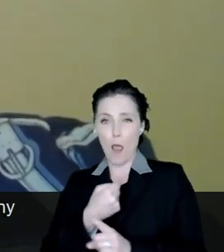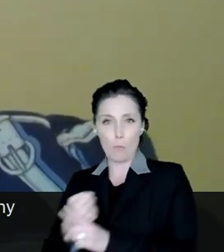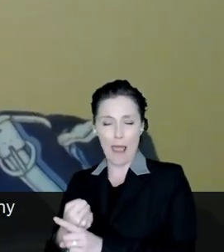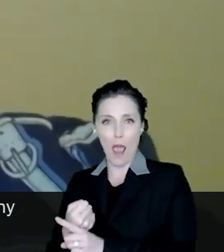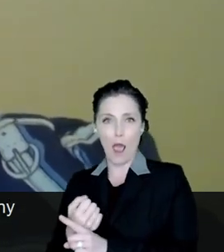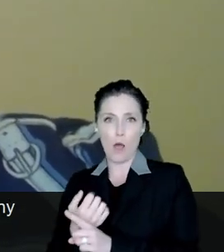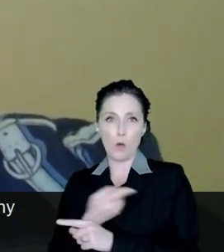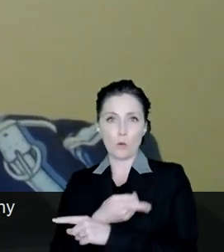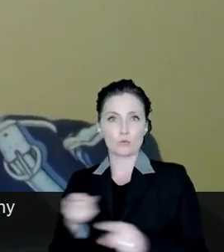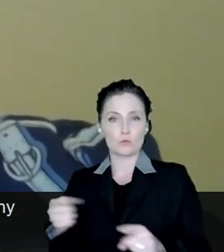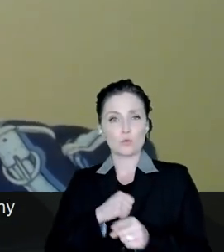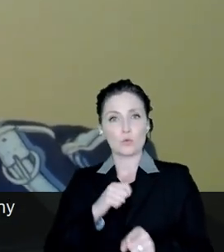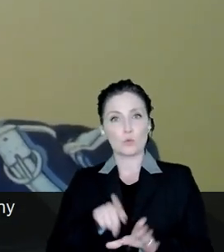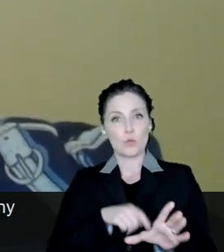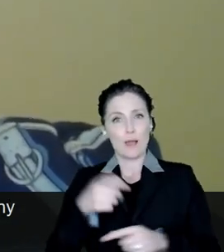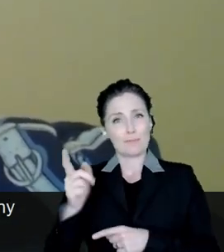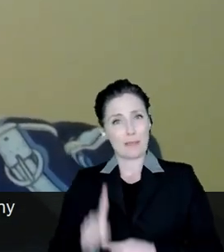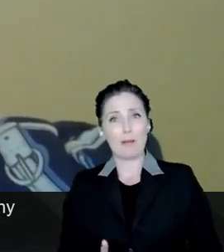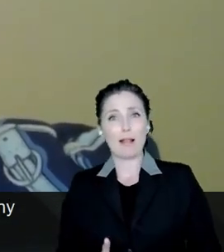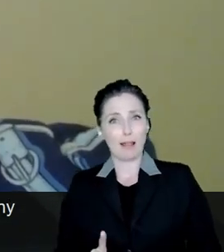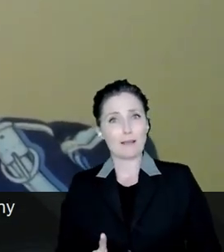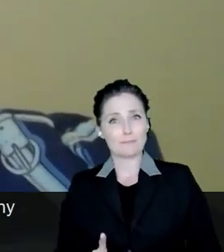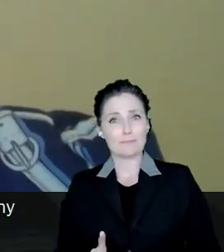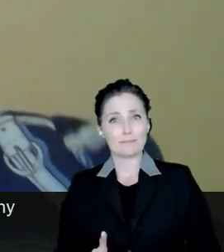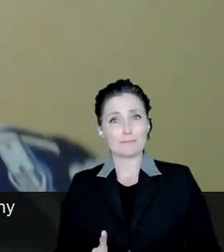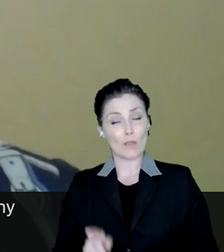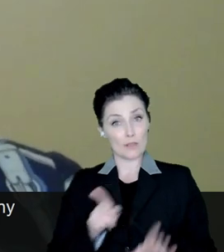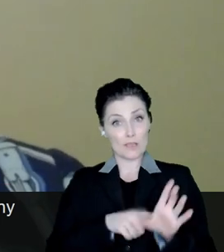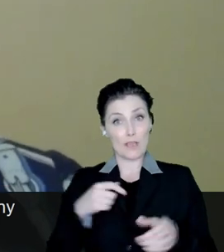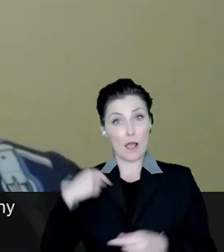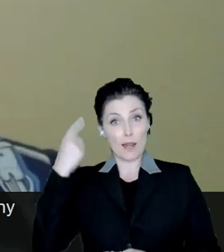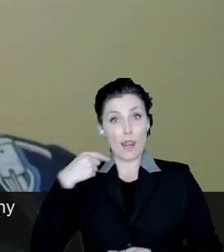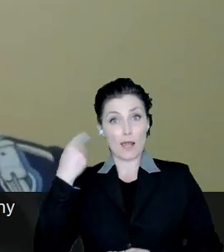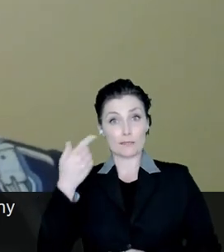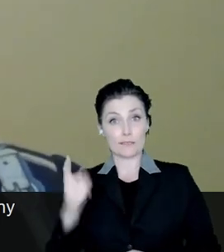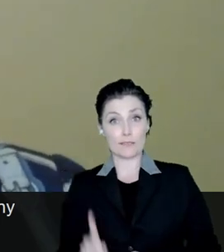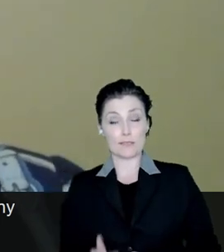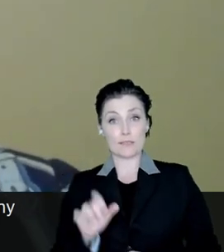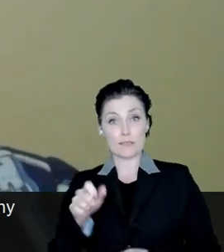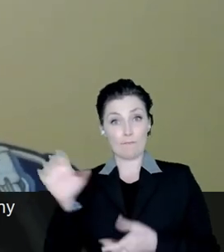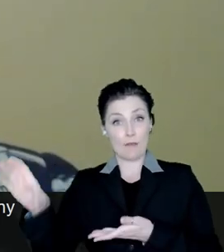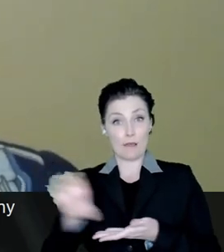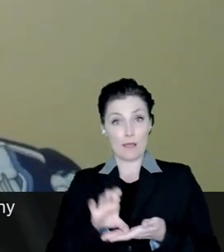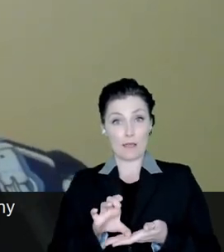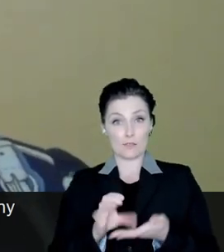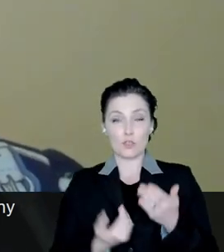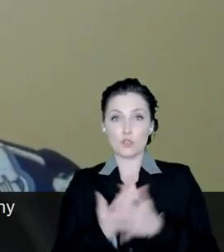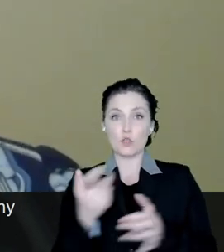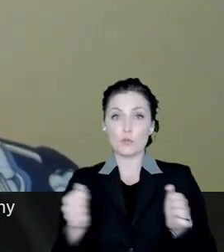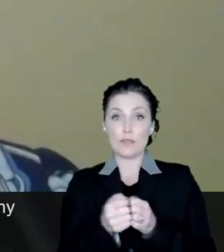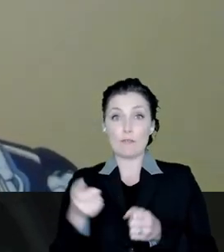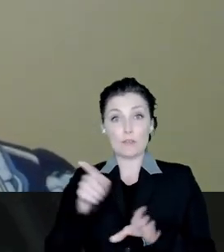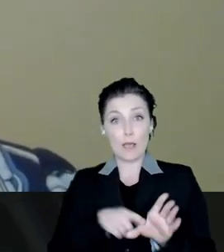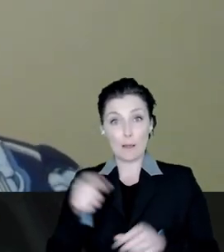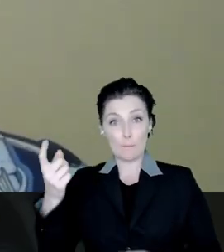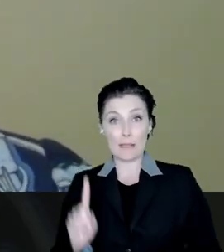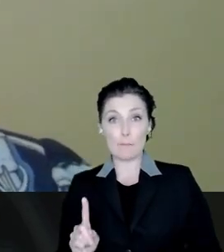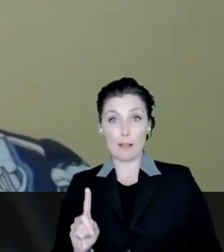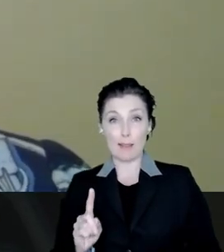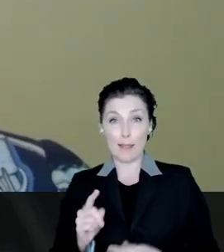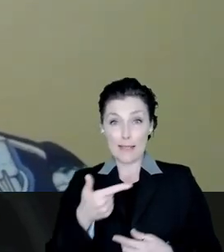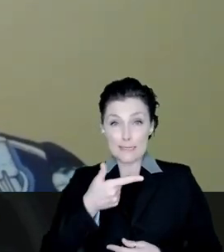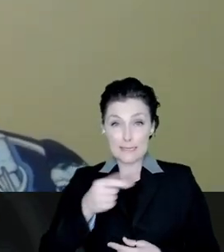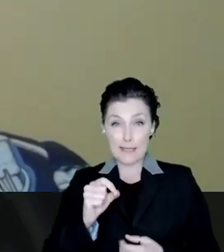people. And I think, you know, that the Young Londoners Fund that the mayor has invested in, and now his new deal for young people, you know, £70